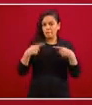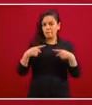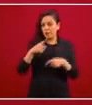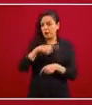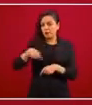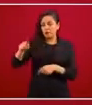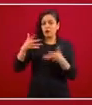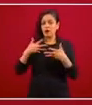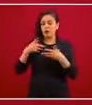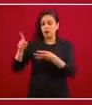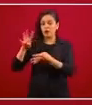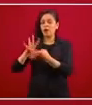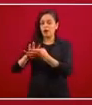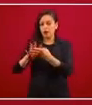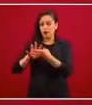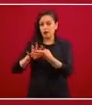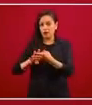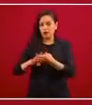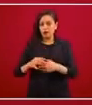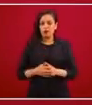of pre-liberation